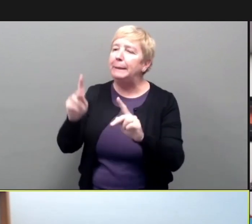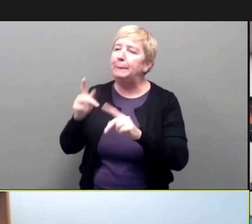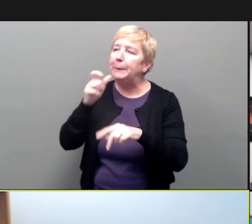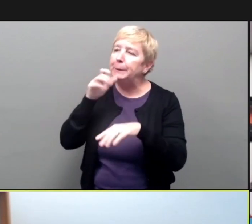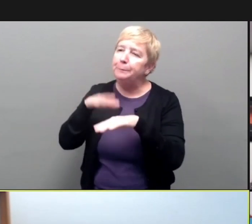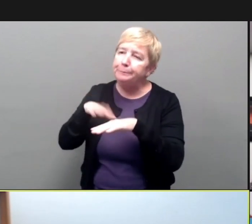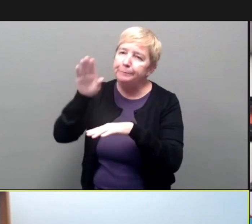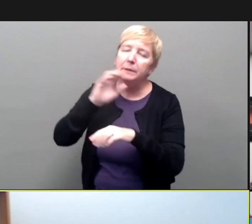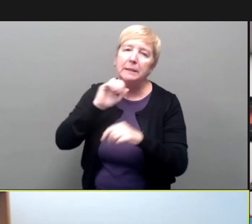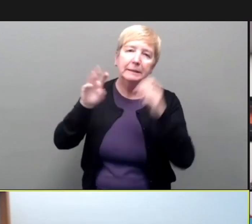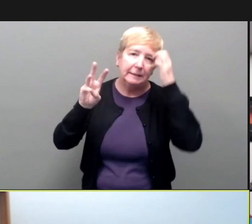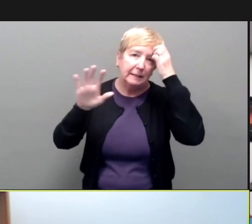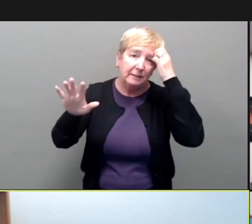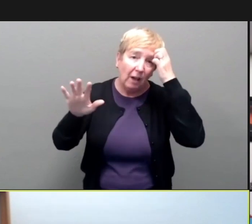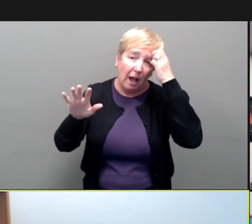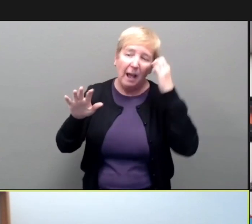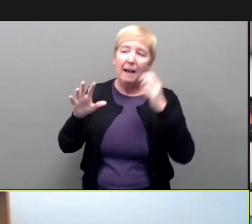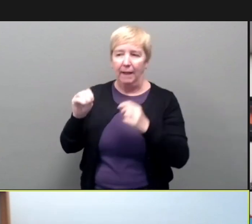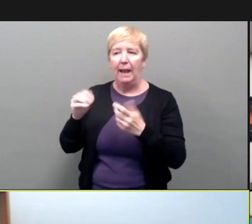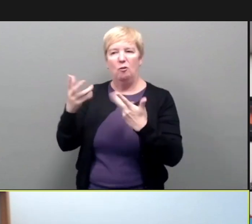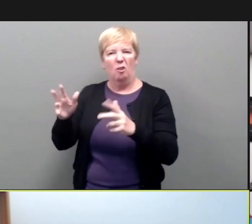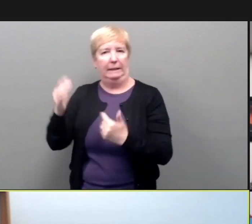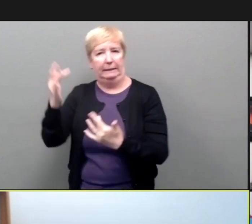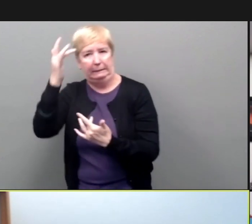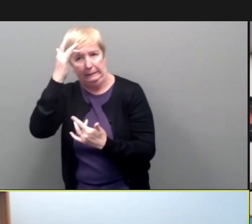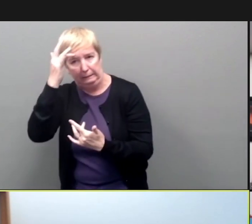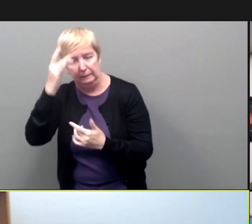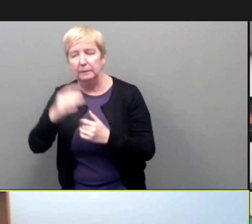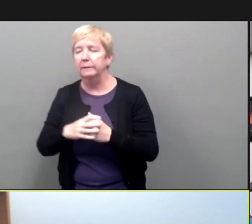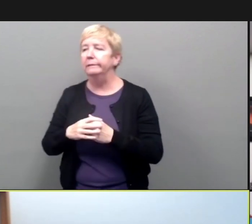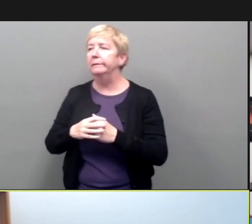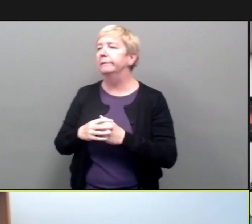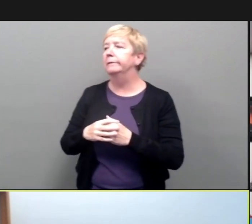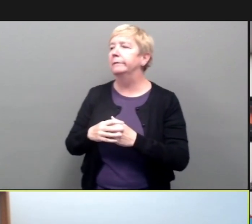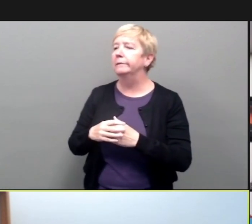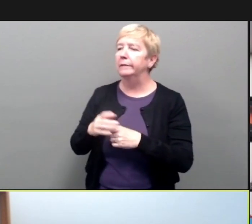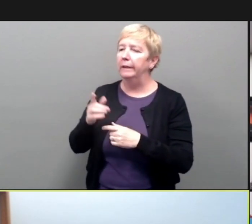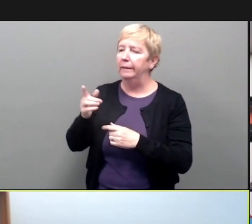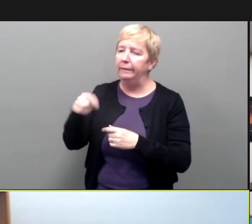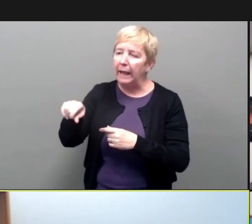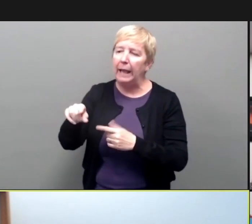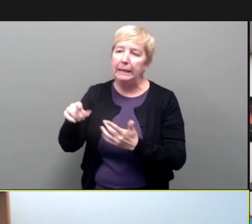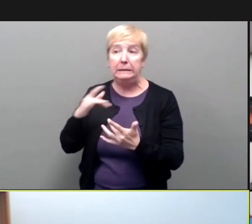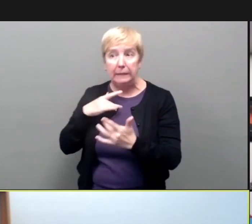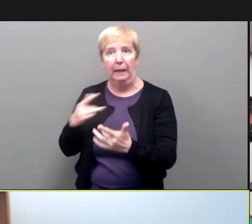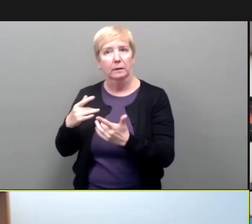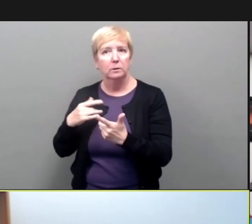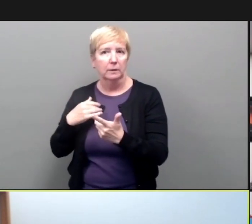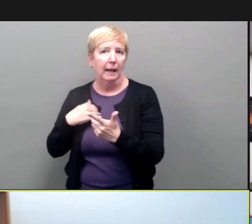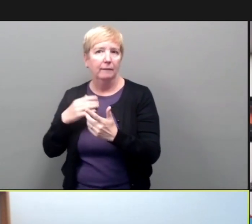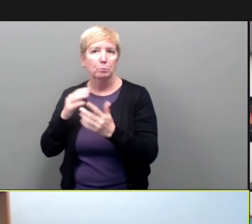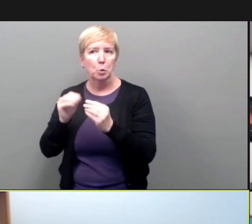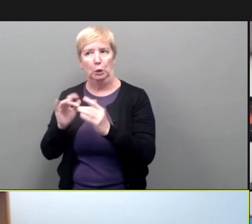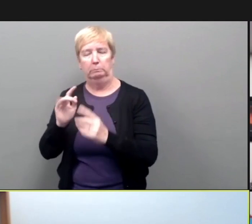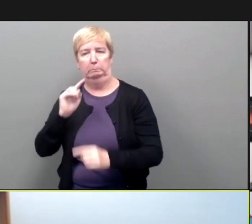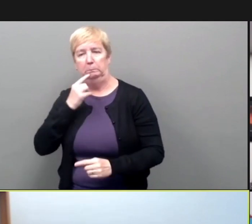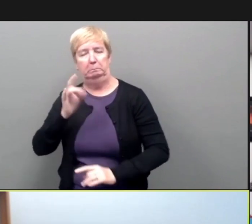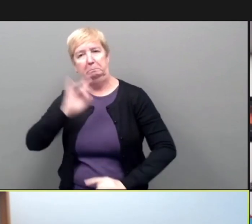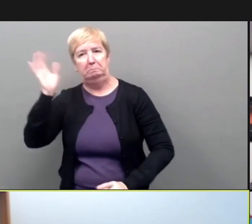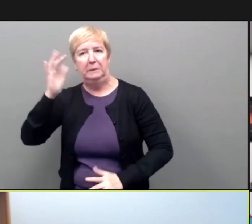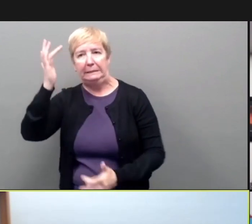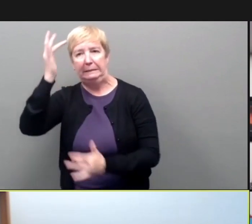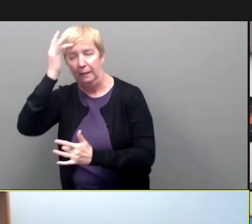with comorbidities and who are at high risk of poor outcomes. So yes, a large amount of